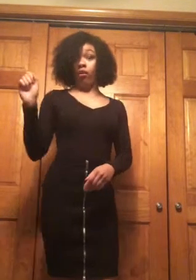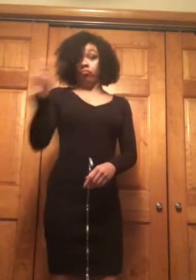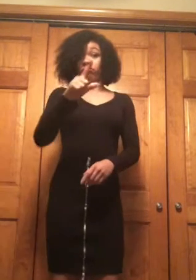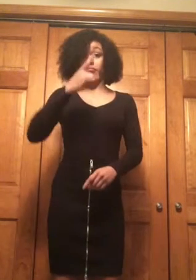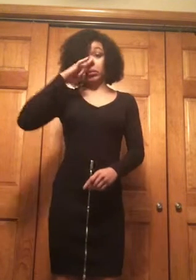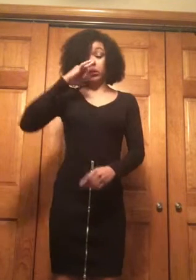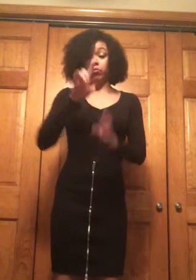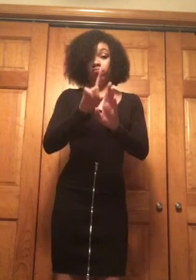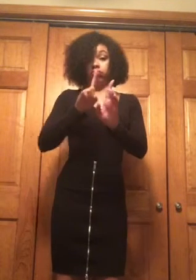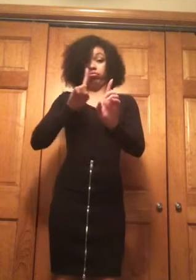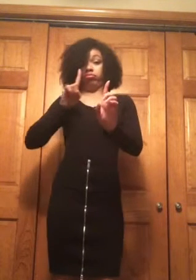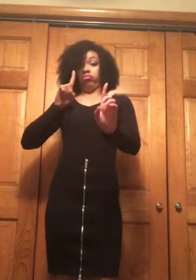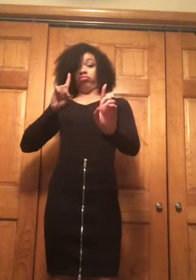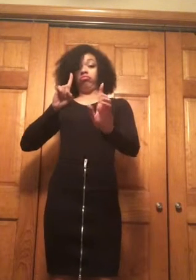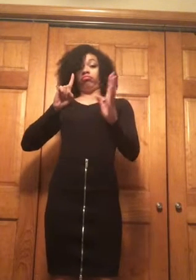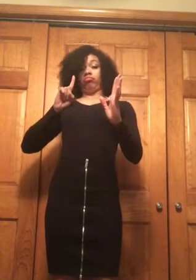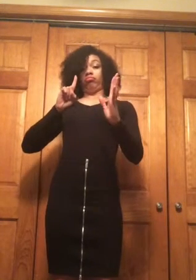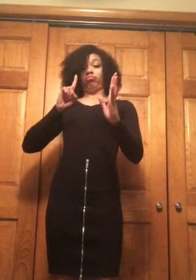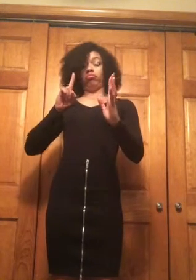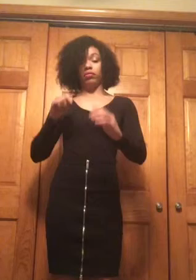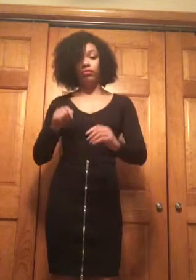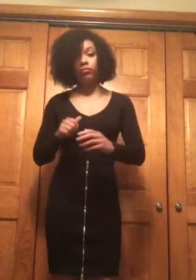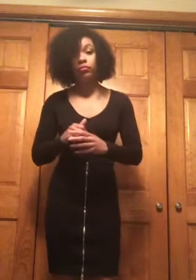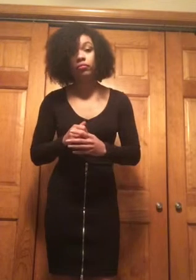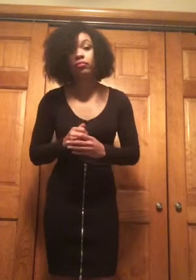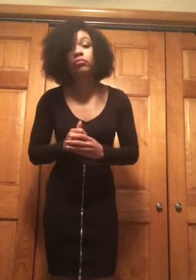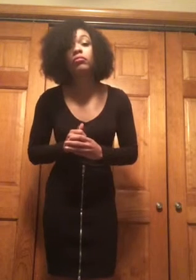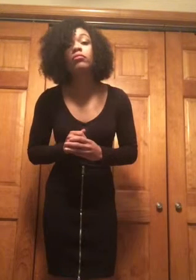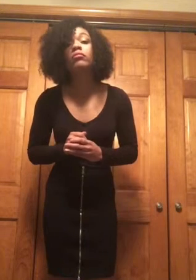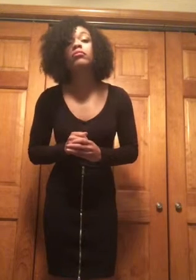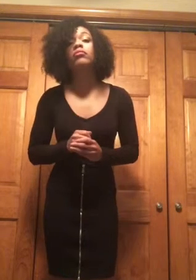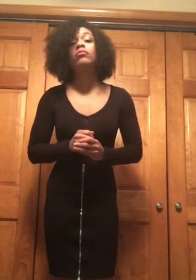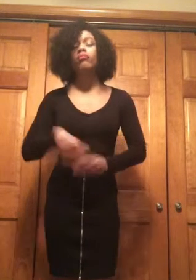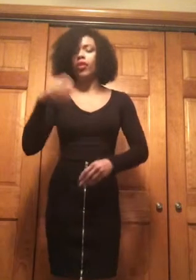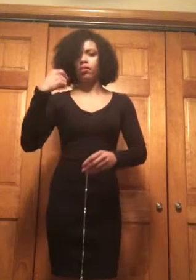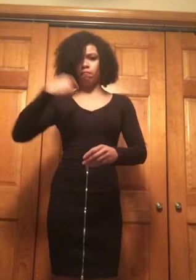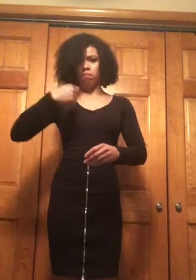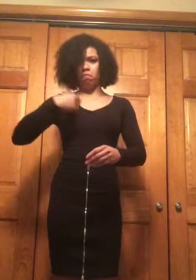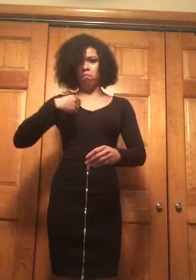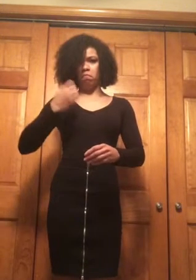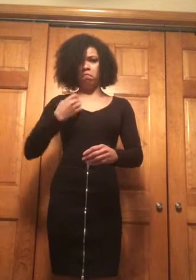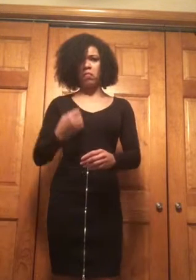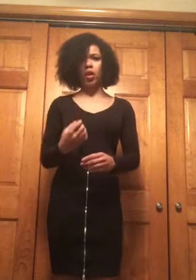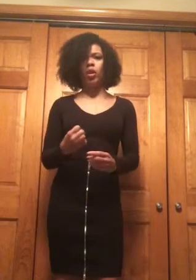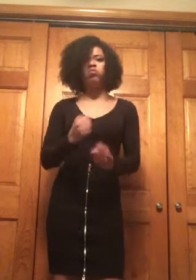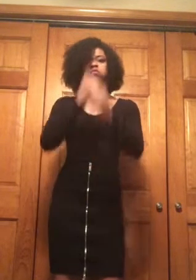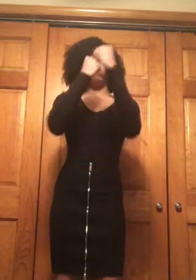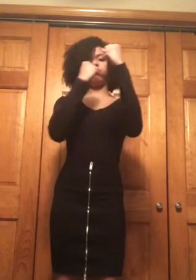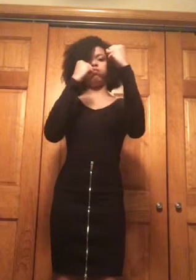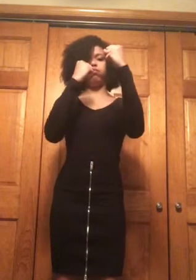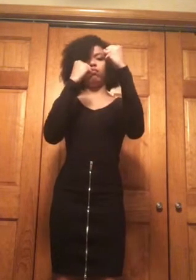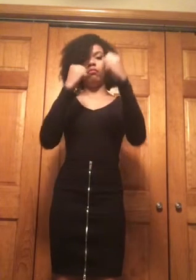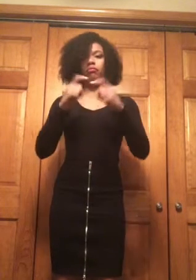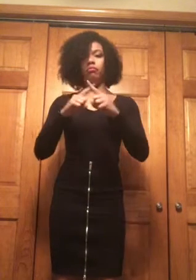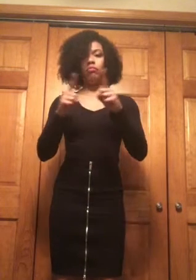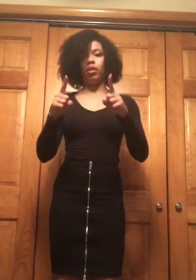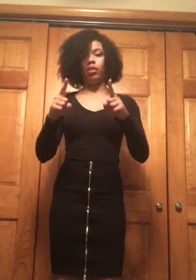So all the kids that are in the circle around us, they back up a few steps. And I stand there. I put up my fist to